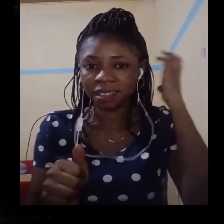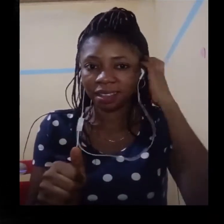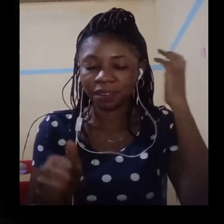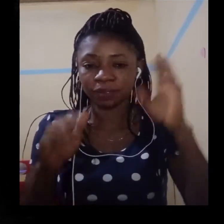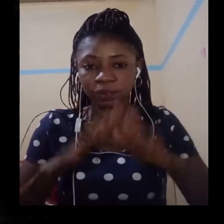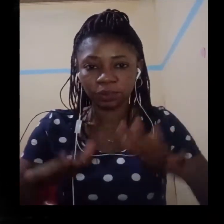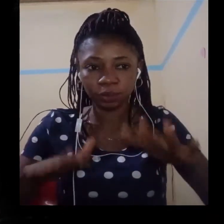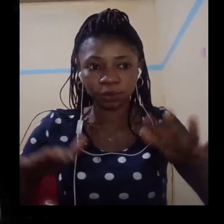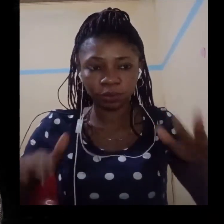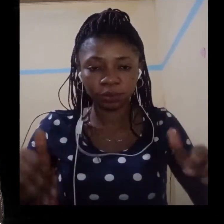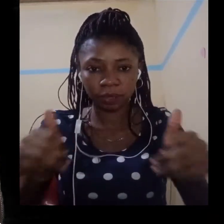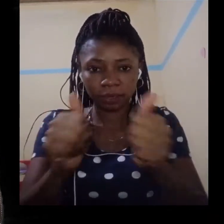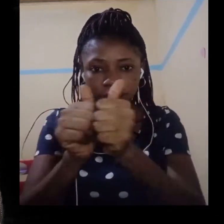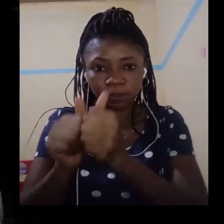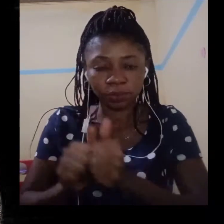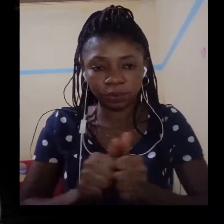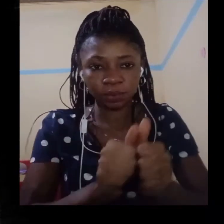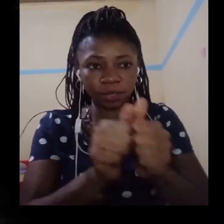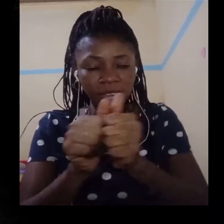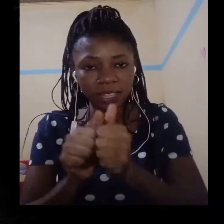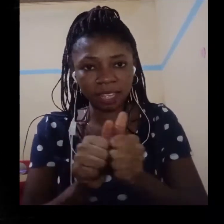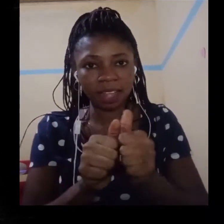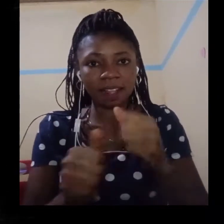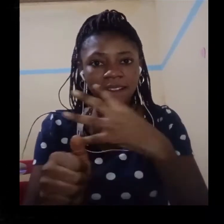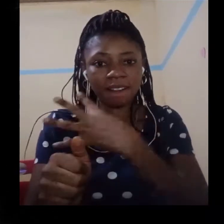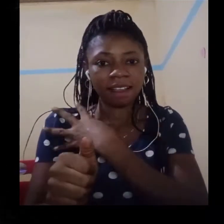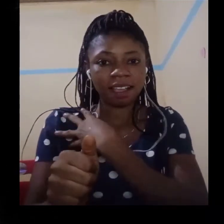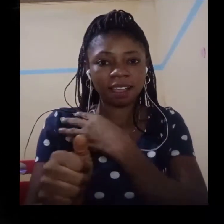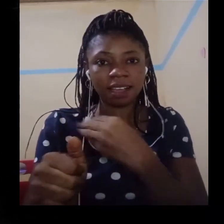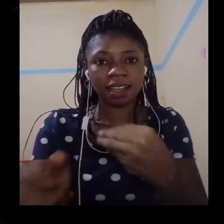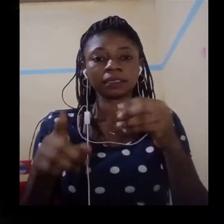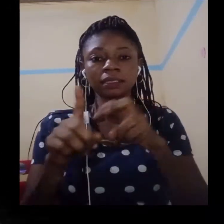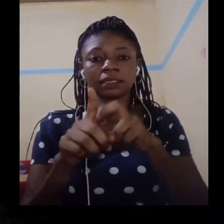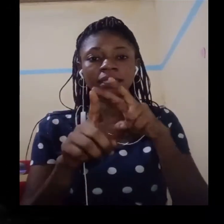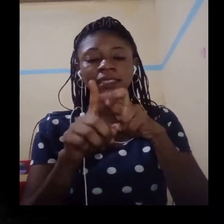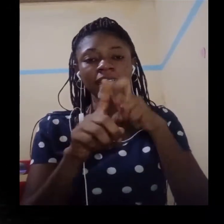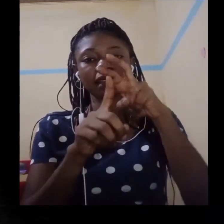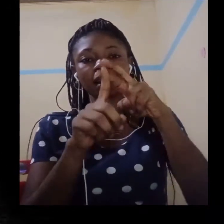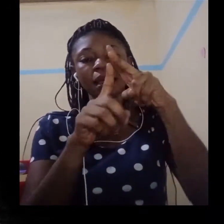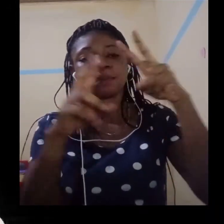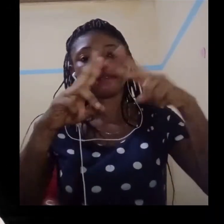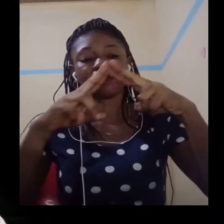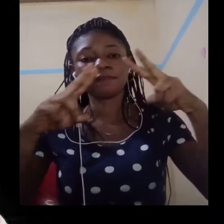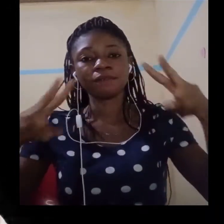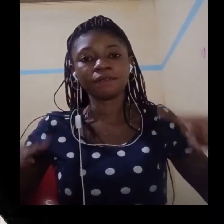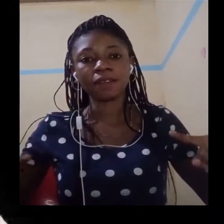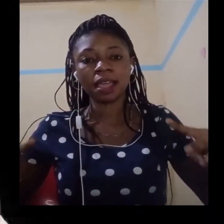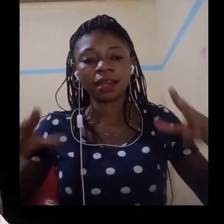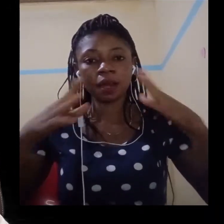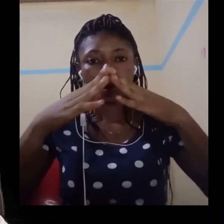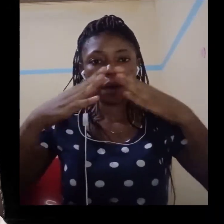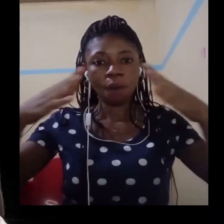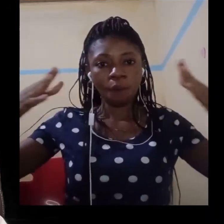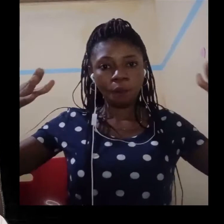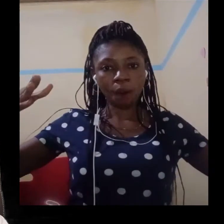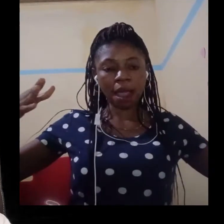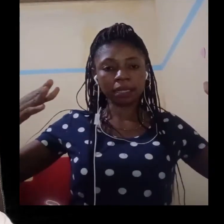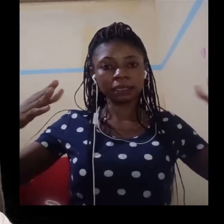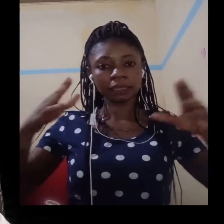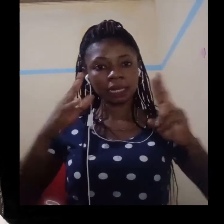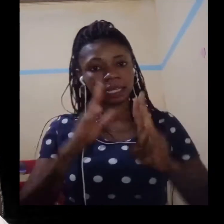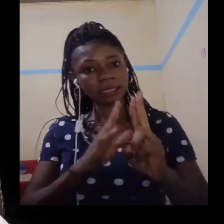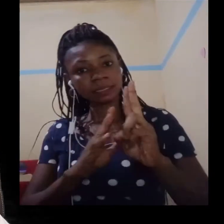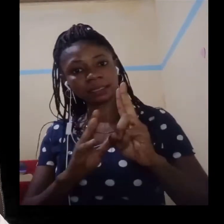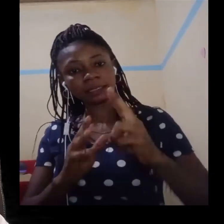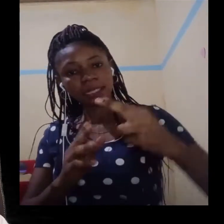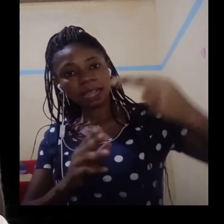hearing together and climbing very wide children and high plain, or